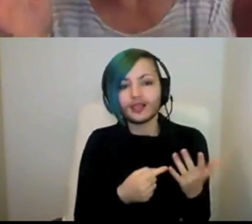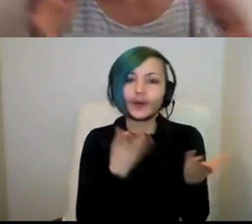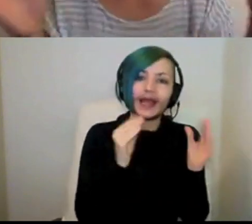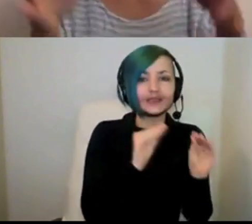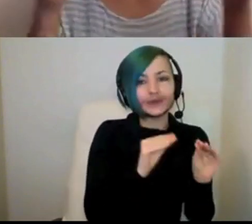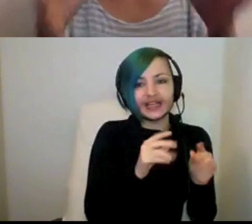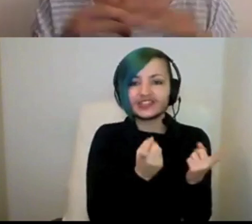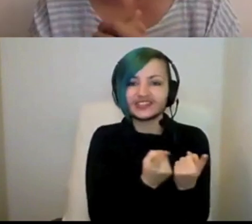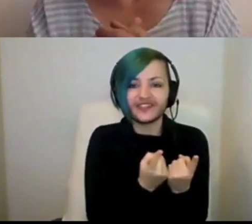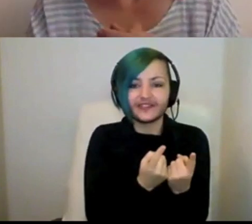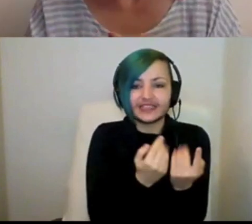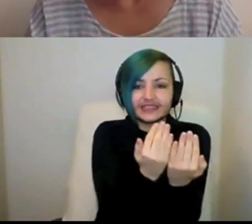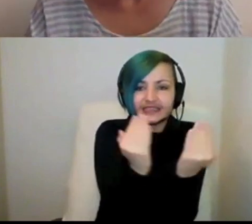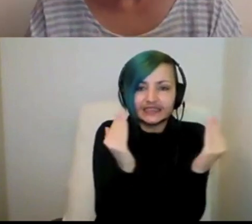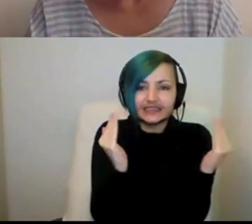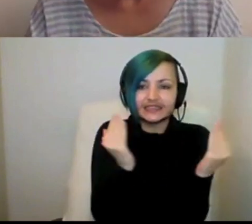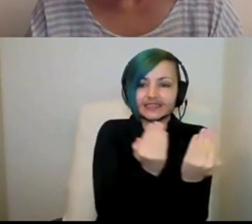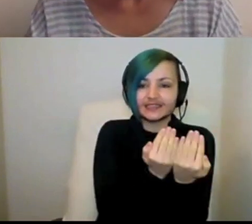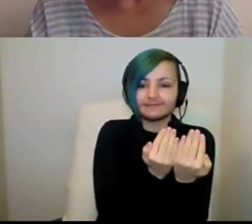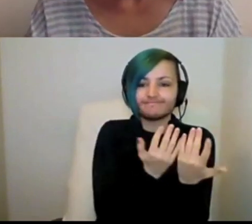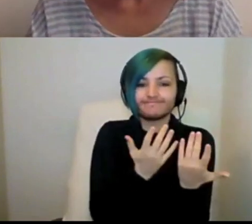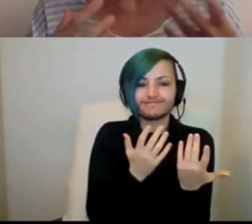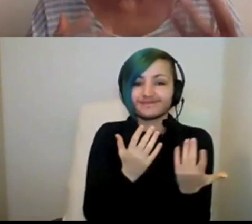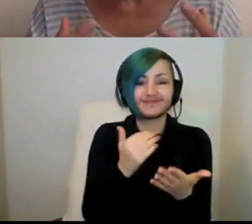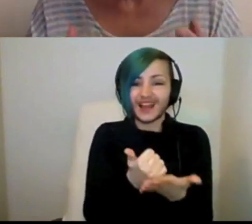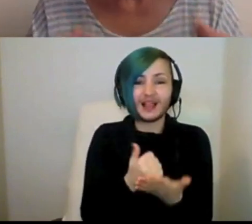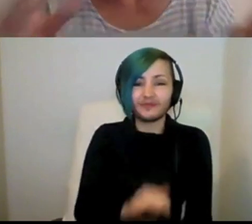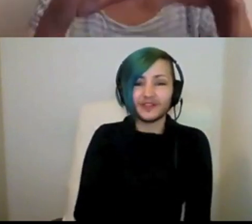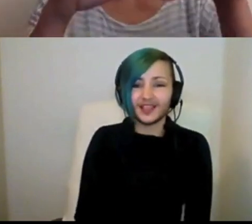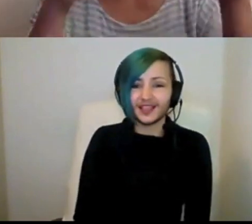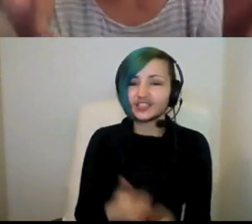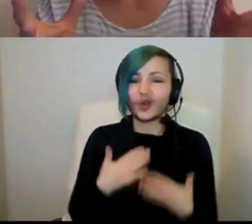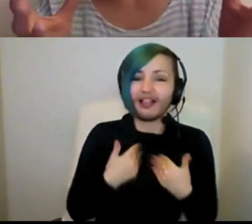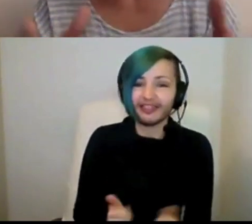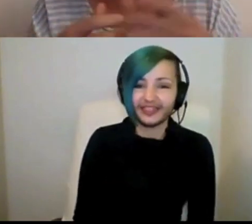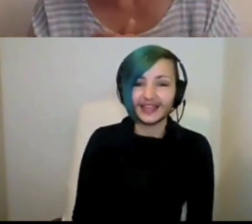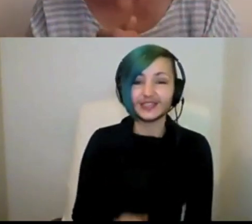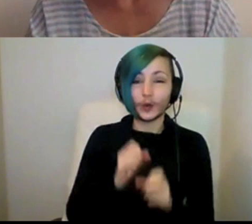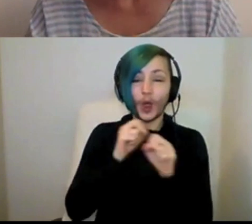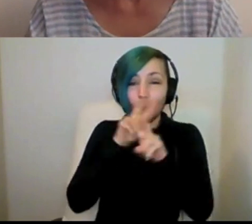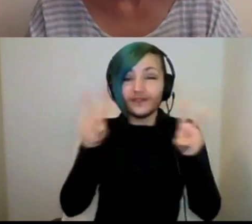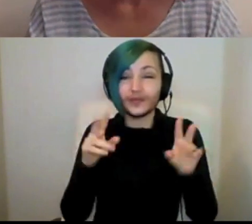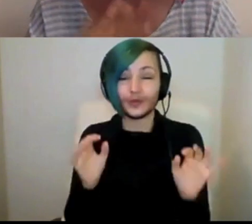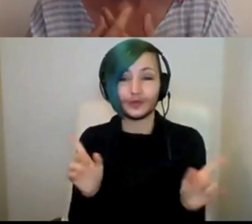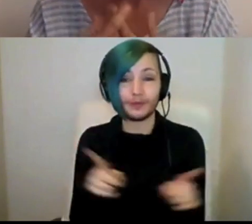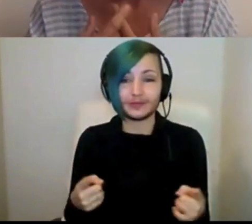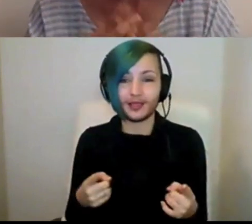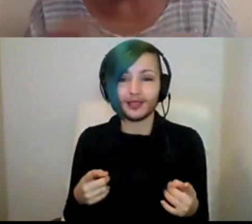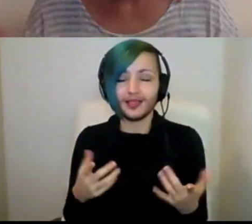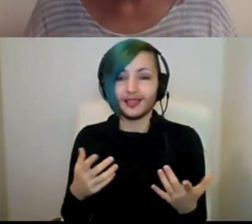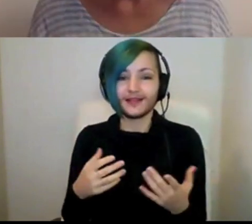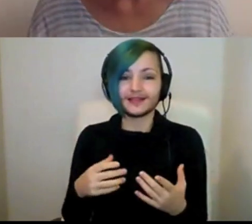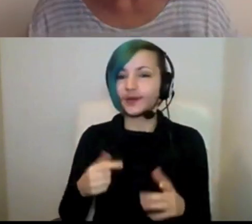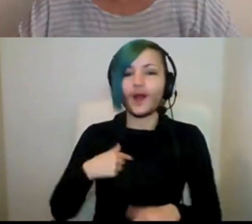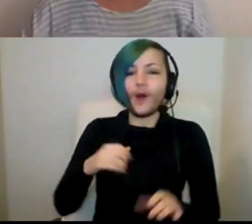educational stuff and all sorts of things, and it's not helpful and it's not healthy to get an overview of the work. Sorry, Sunshine, I'm ranting.